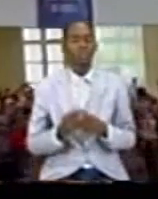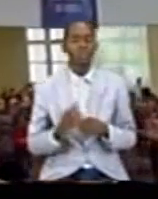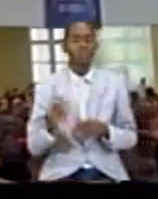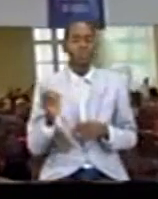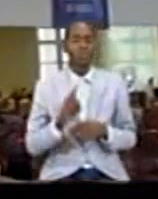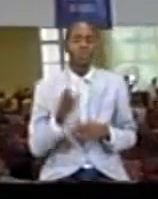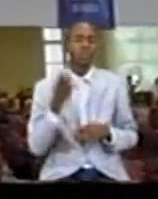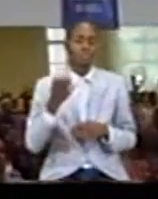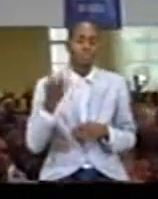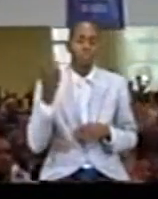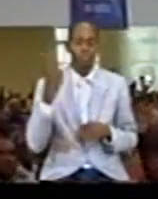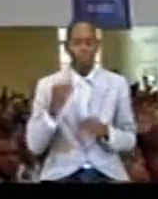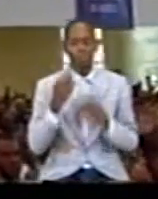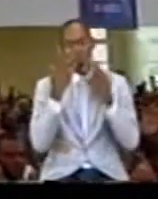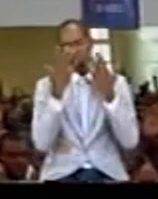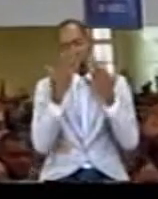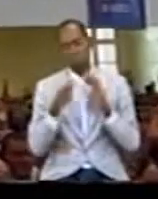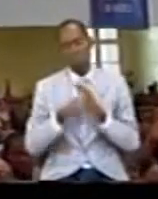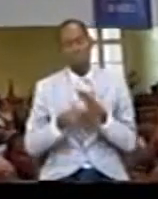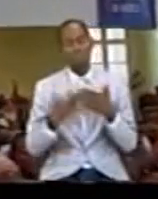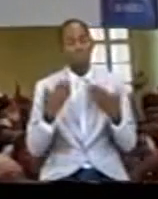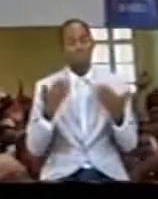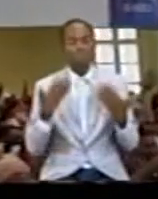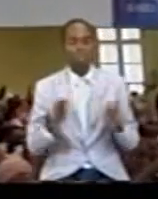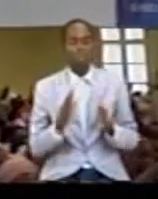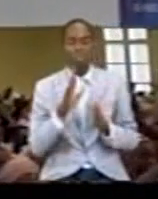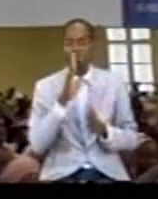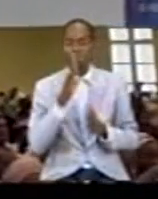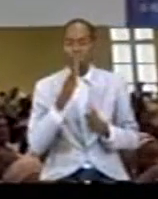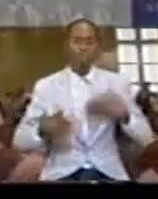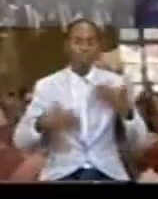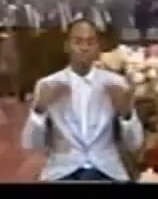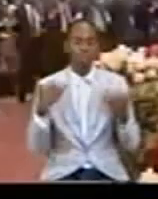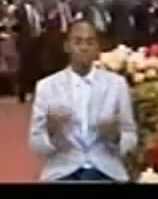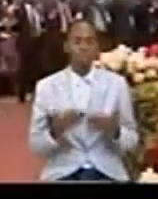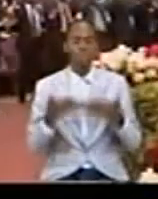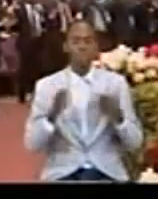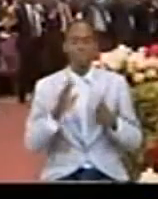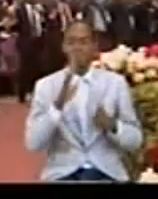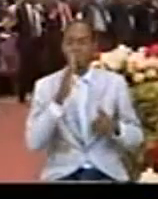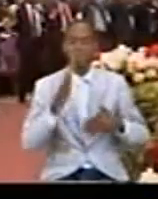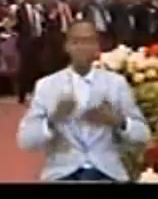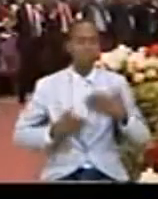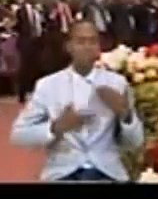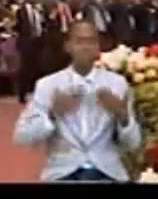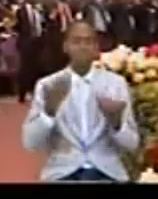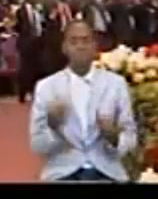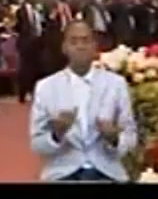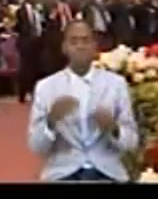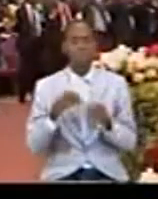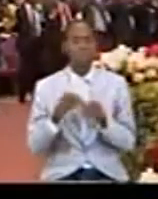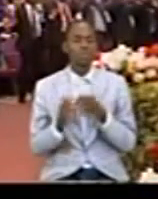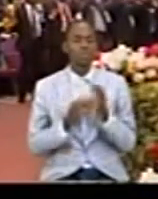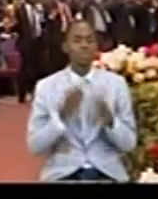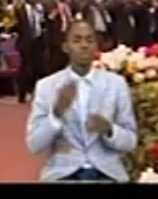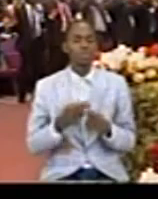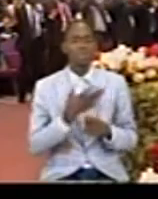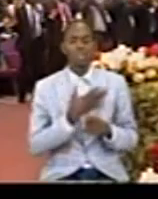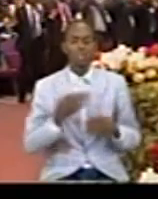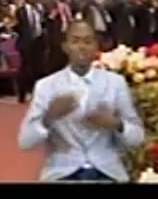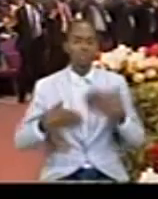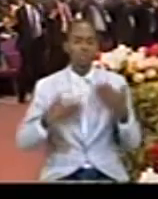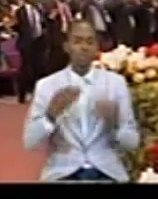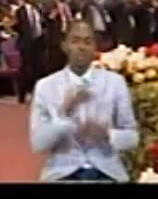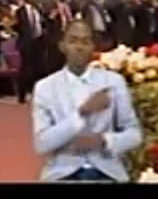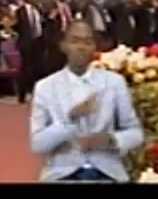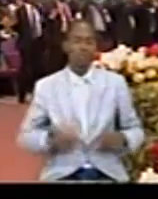was sadness, let there be joy. Let there be happiness. And the joy of the Lord will